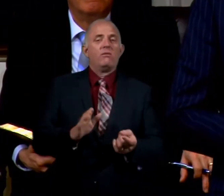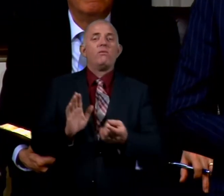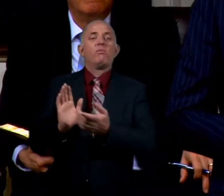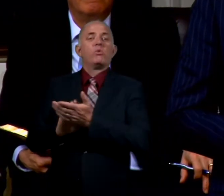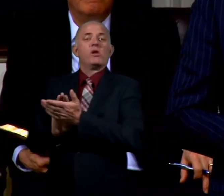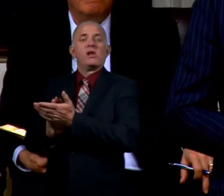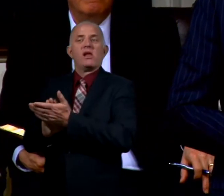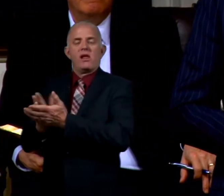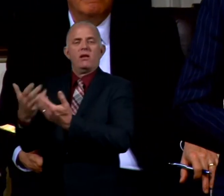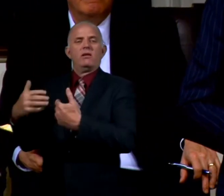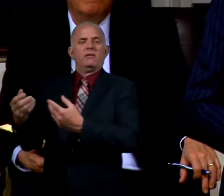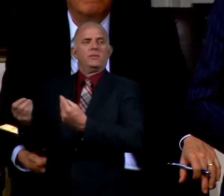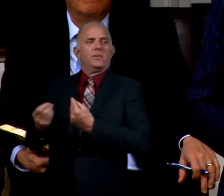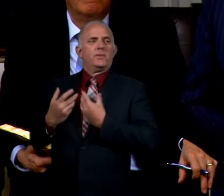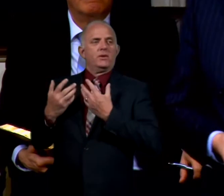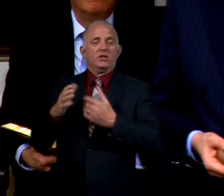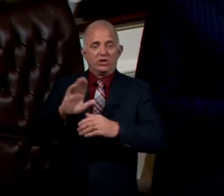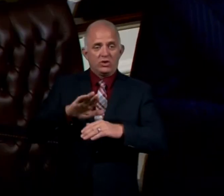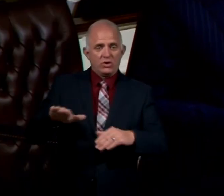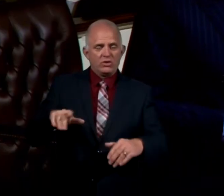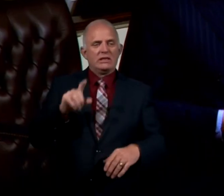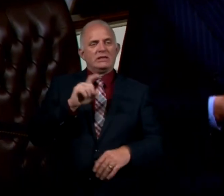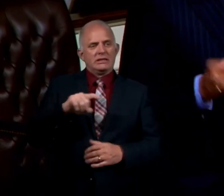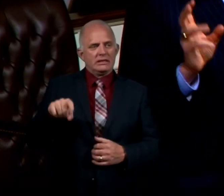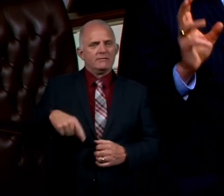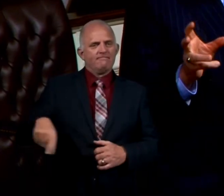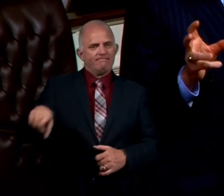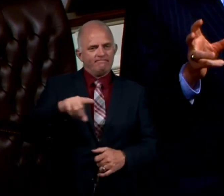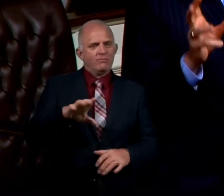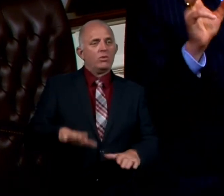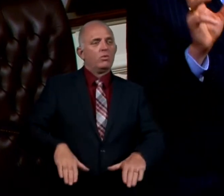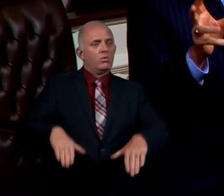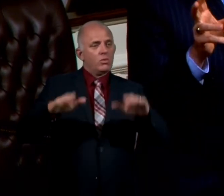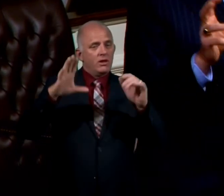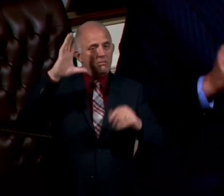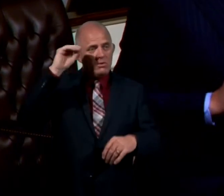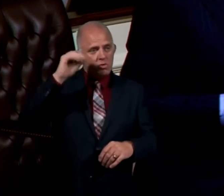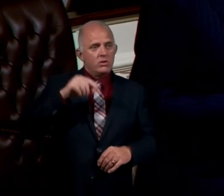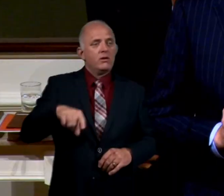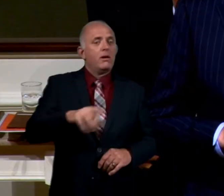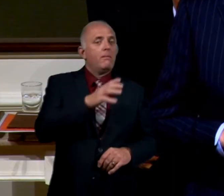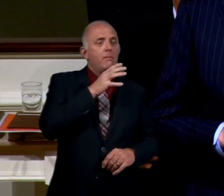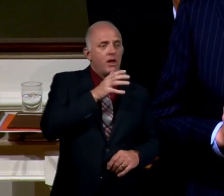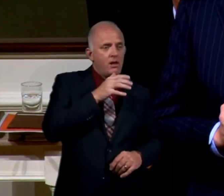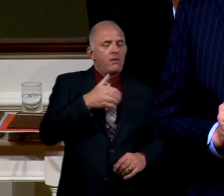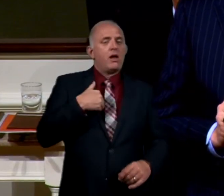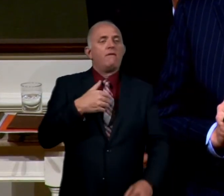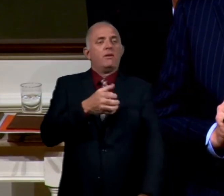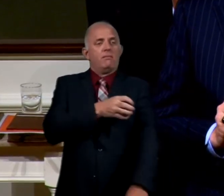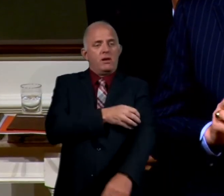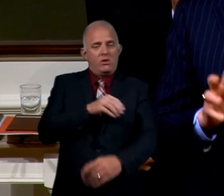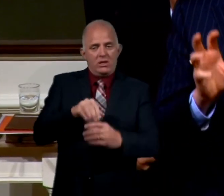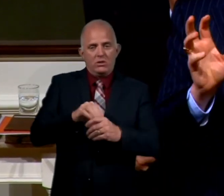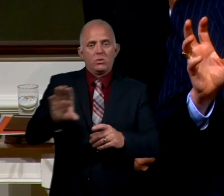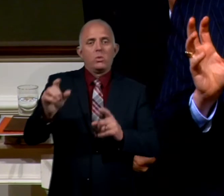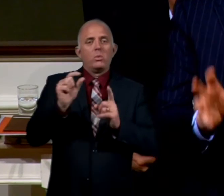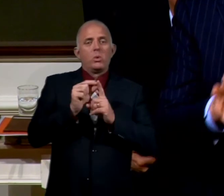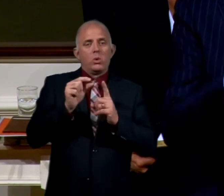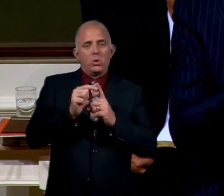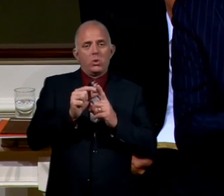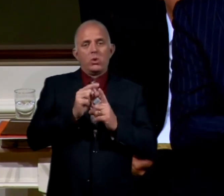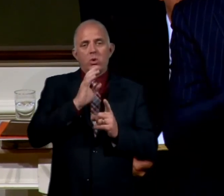Children need that. Those of you who are raising boys, mama, there's power in your words. You can say,